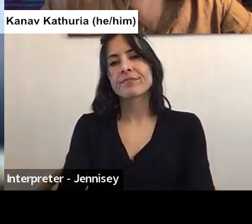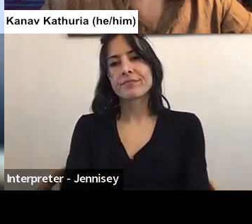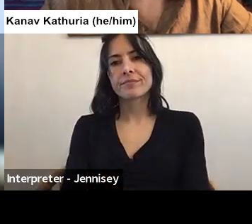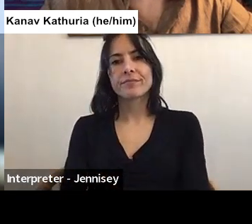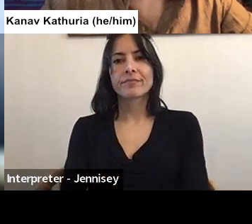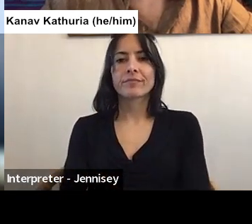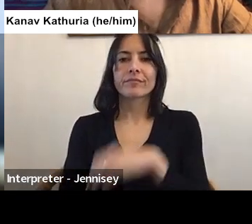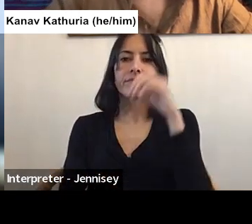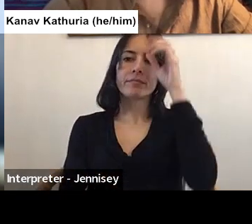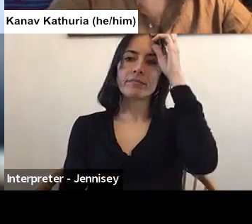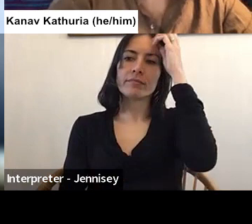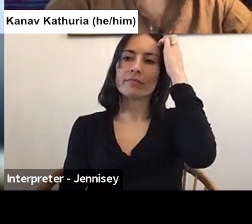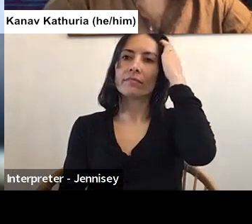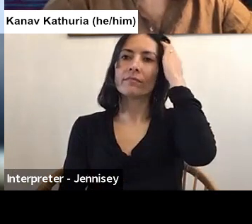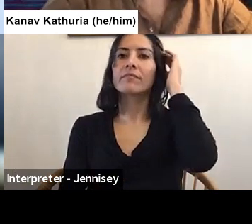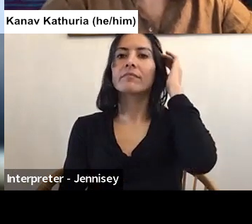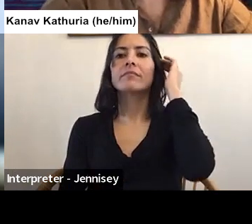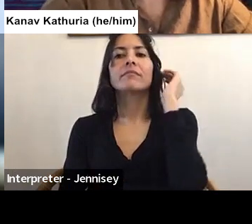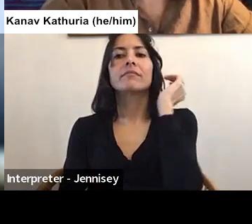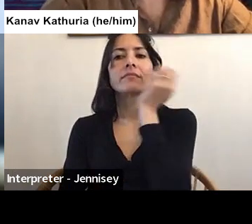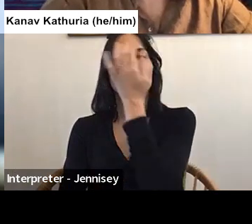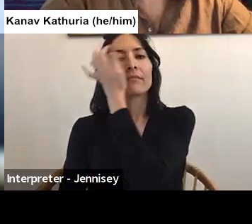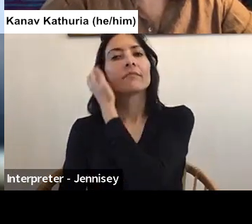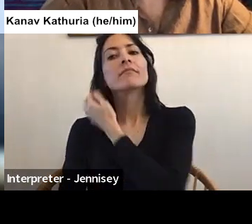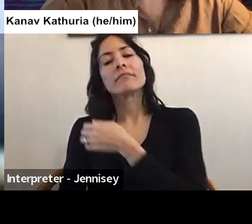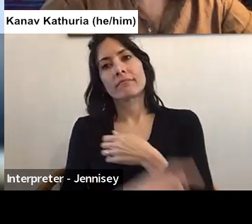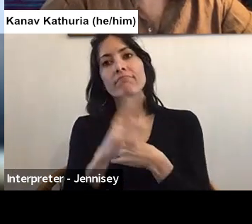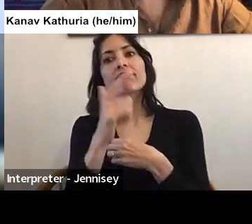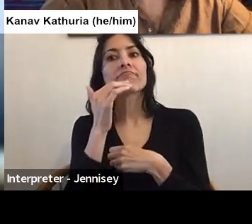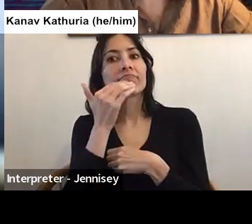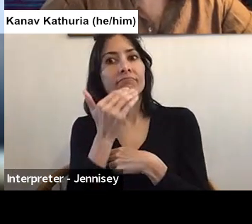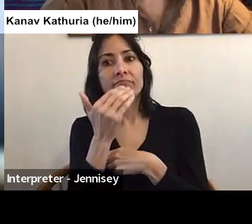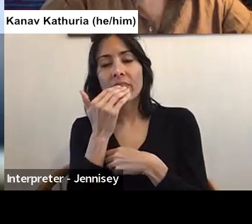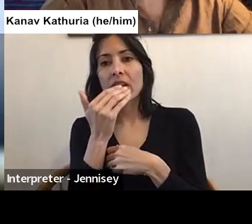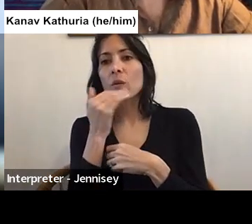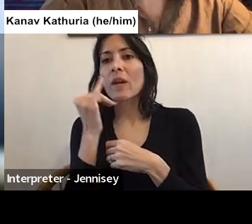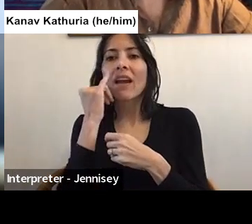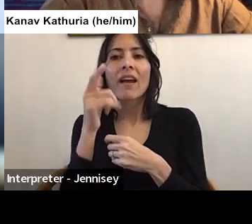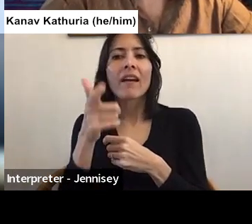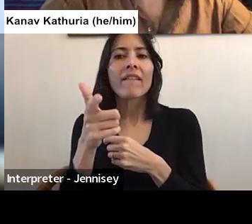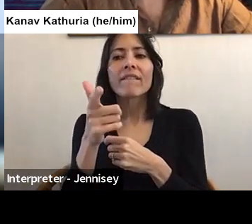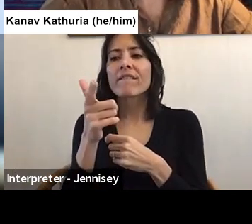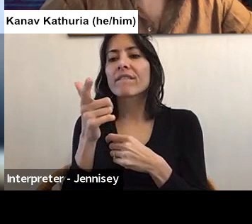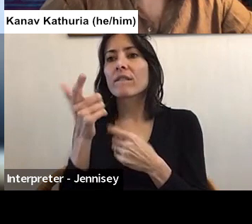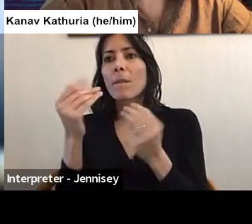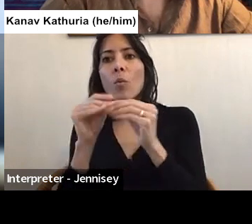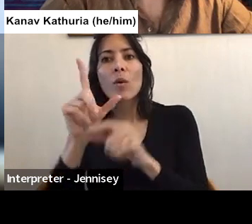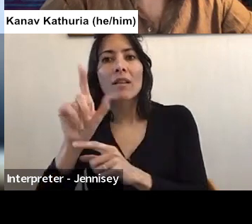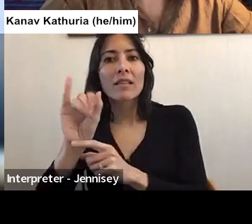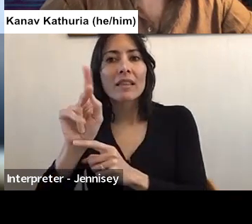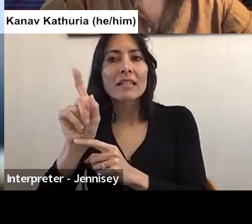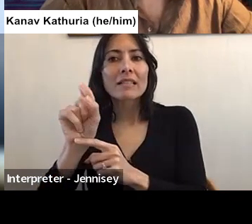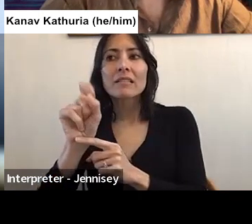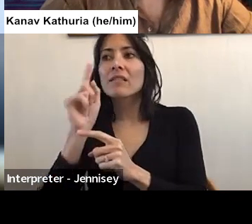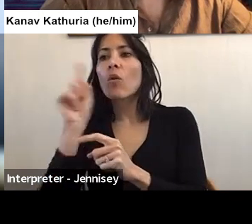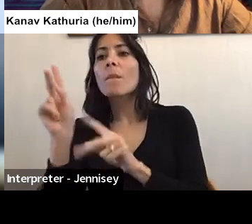Thank you for sharing about that work, Andrea. And if you have other links where we can go, or where folks can go to learn more, definitely